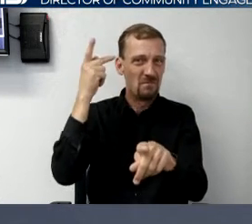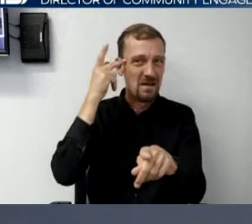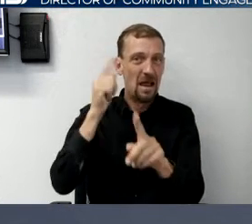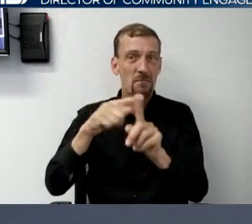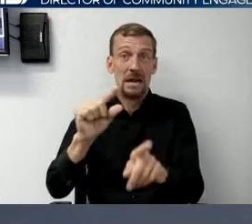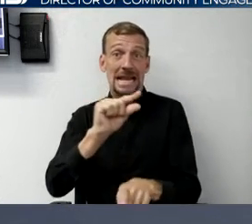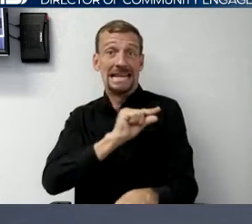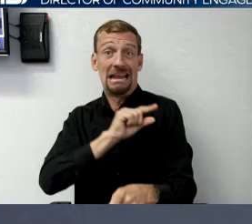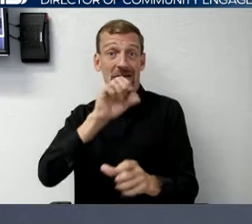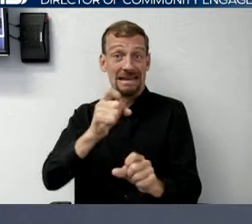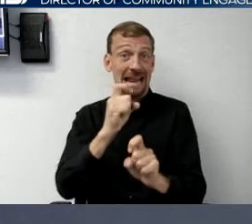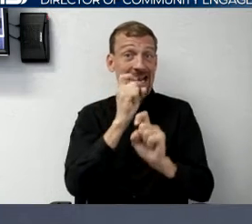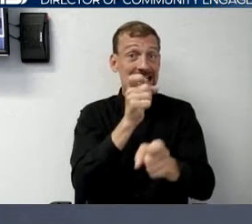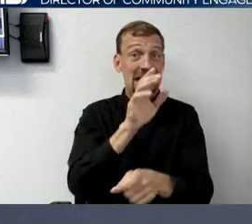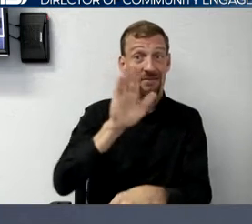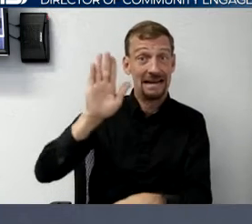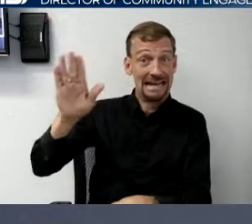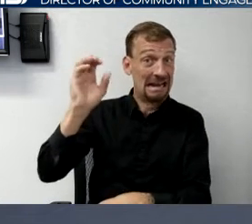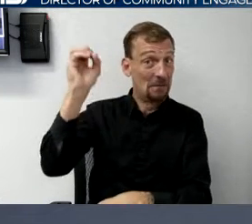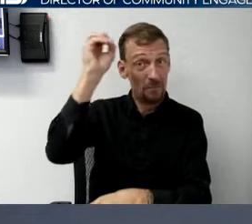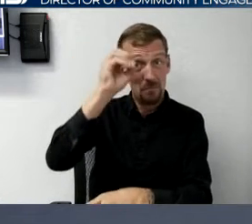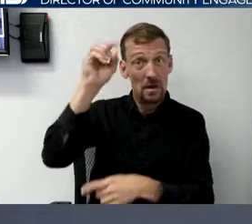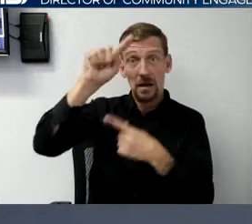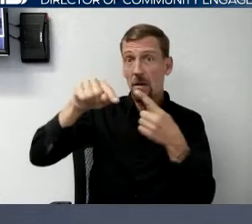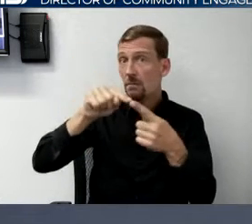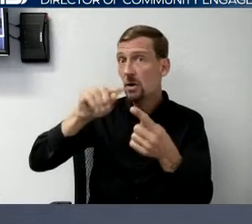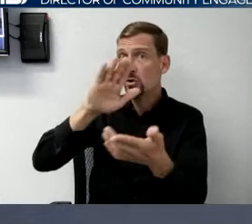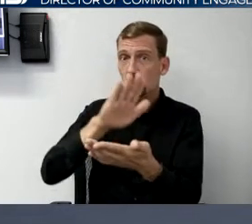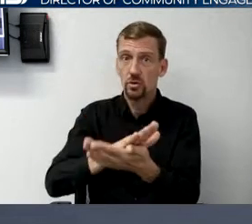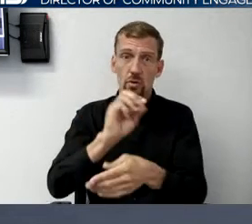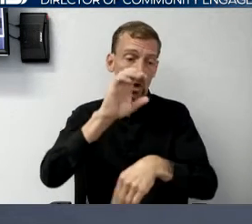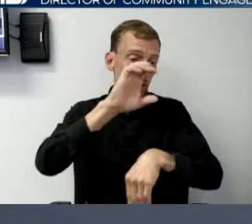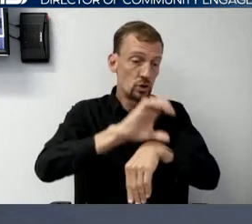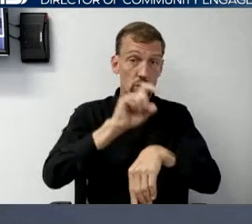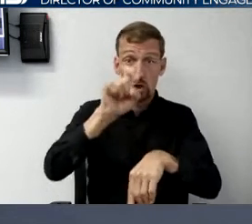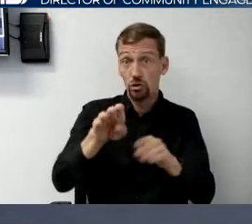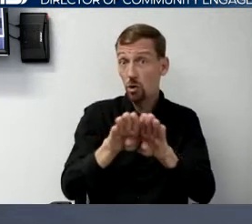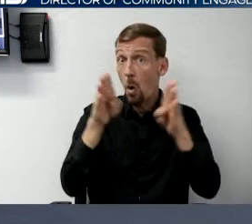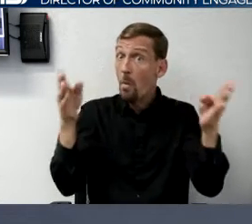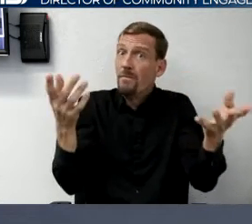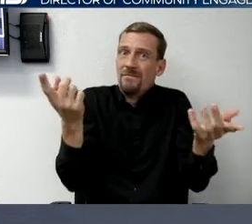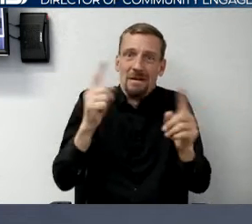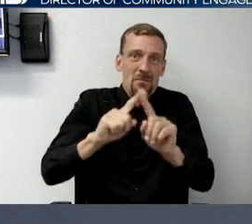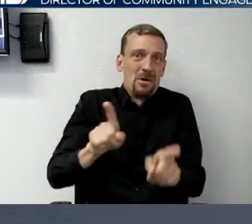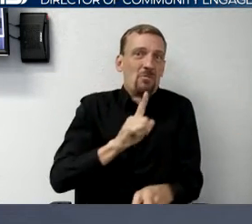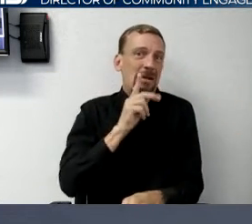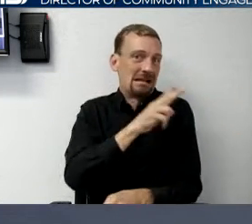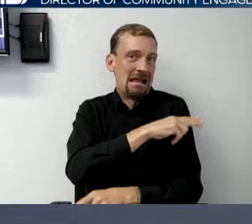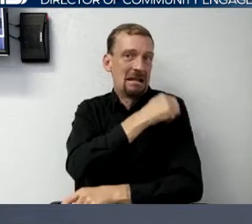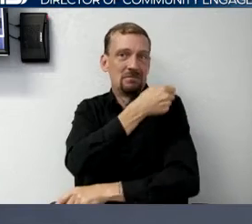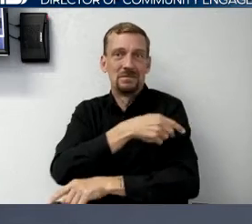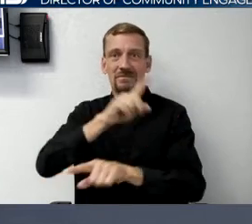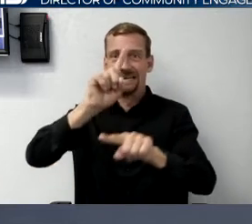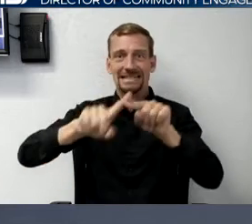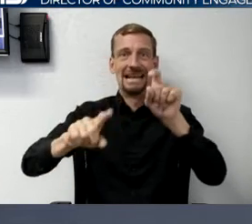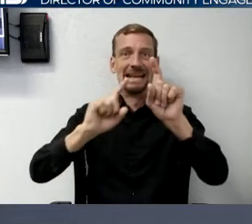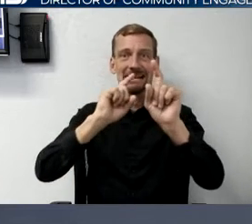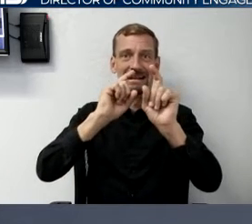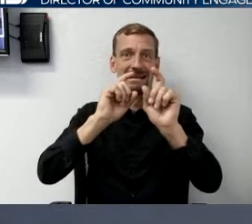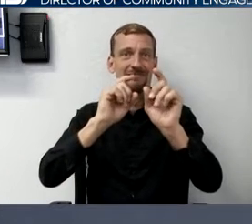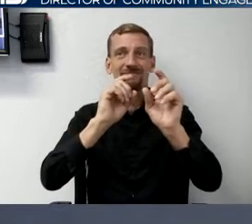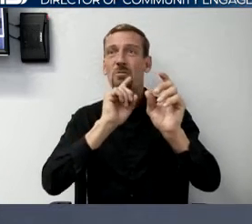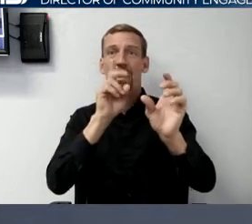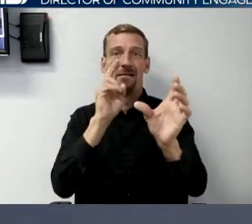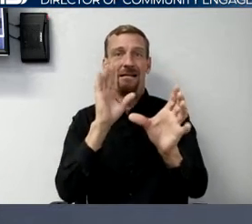give you his opinion on whether or not the schools and the churches should open, but the hospital is really not in a position to get involved